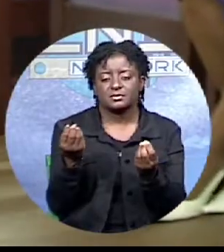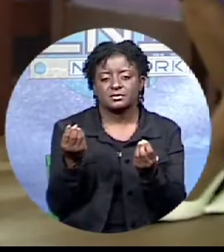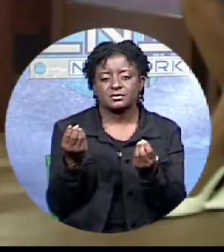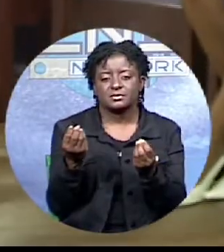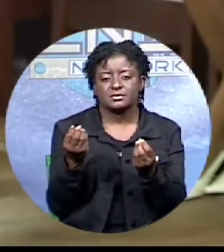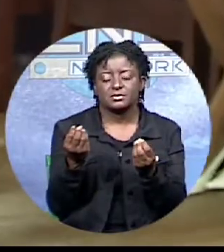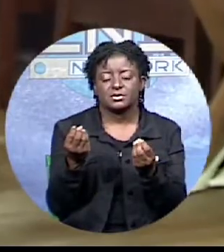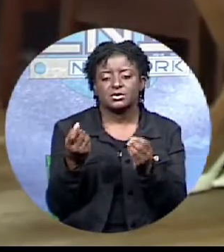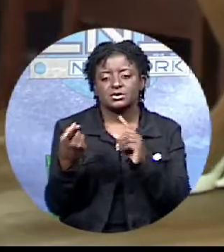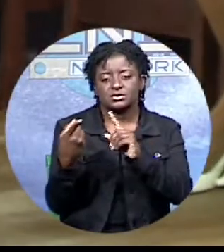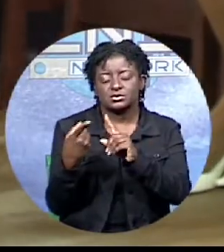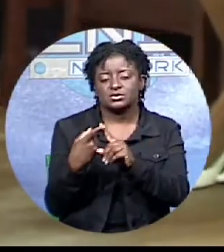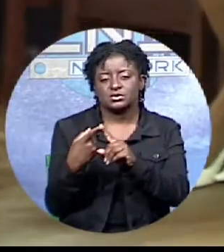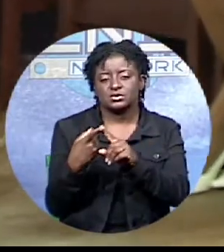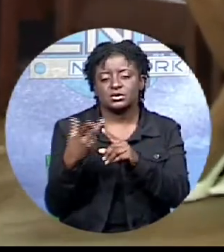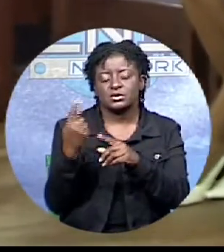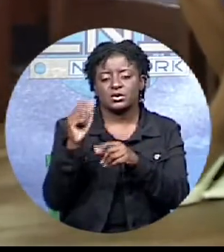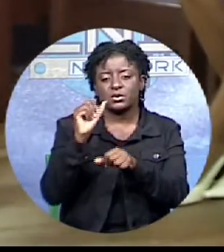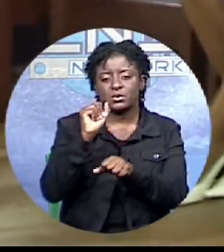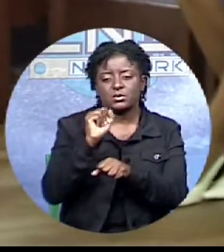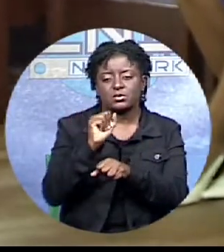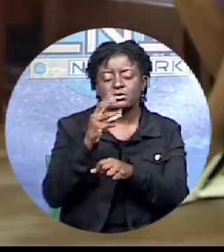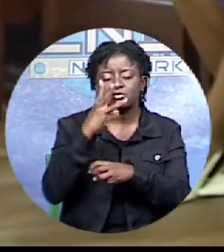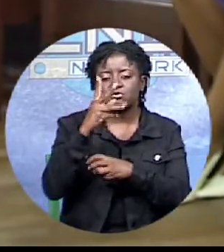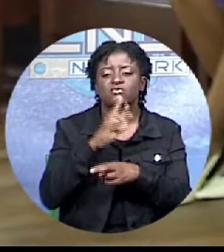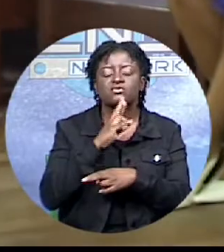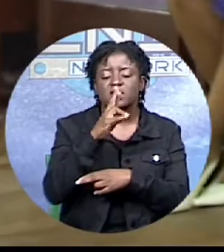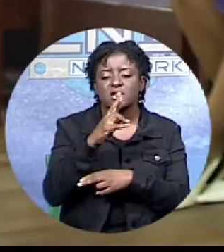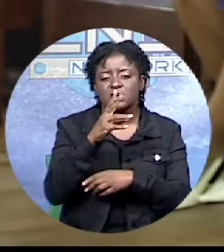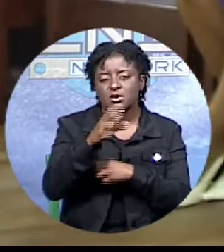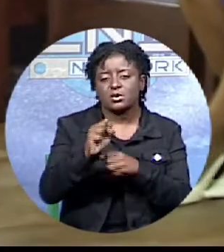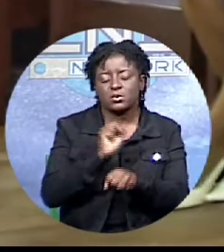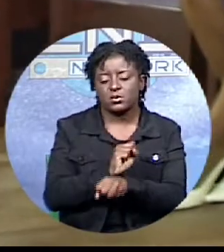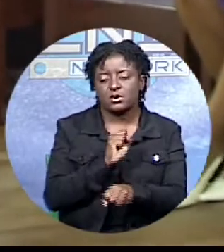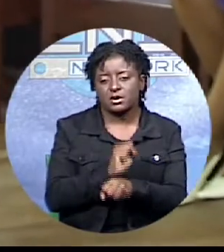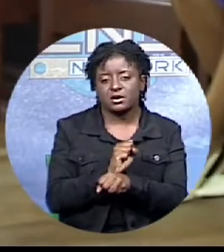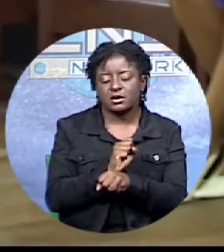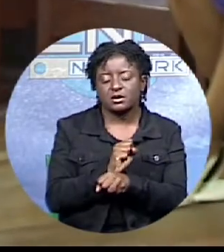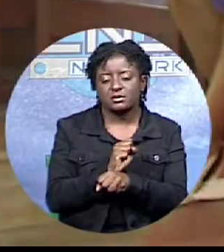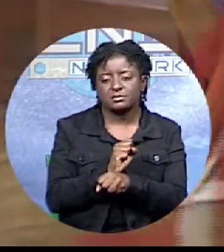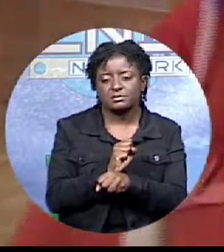toward the work, the real work.